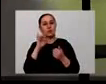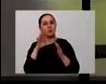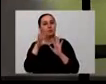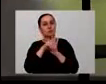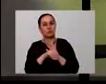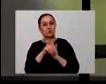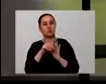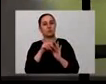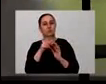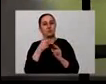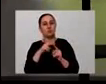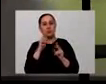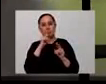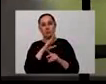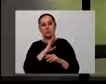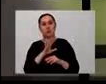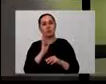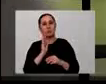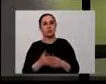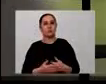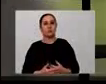sirasiga kiradi desak, adashmagan bo'lamiz.